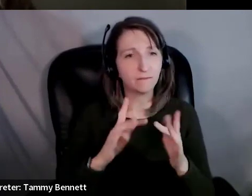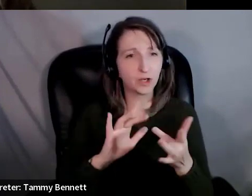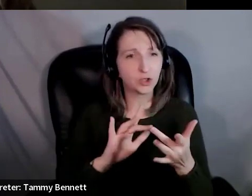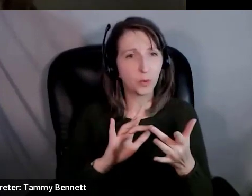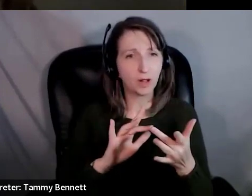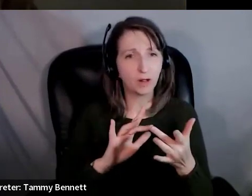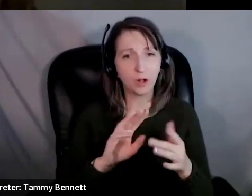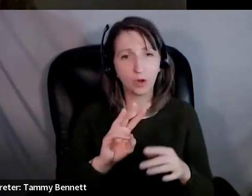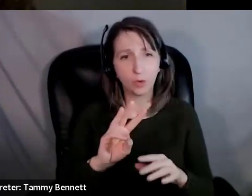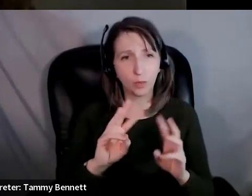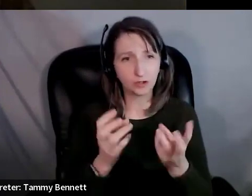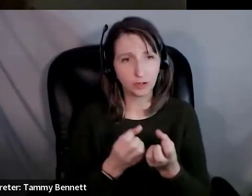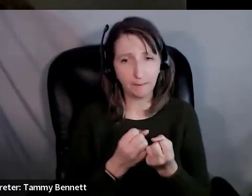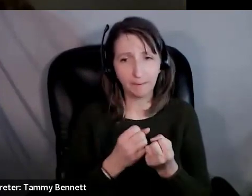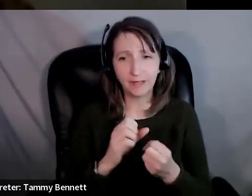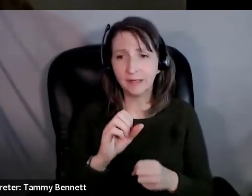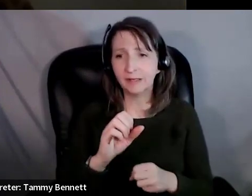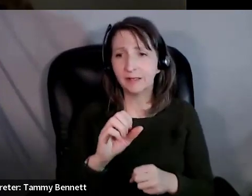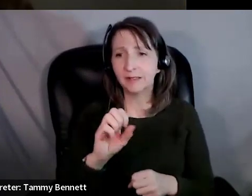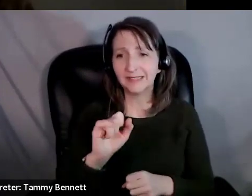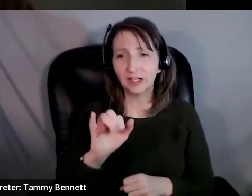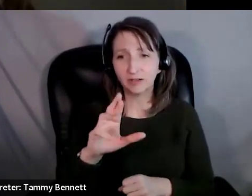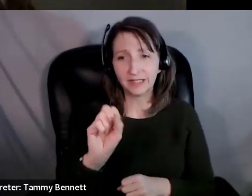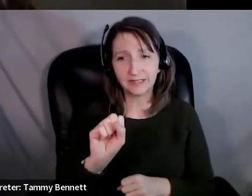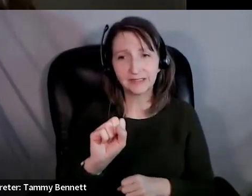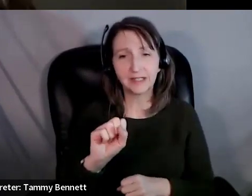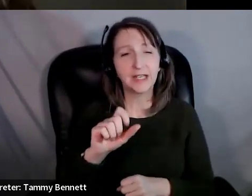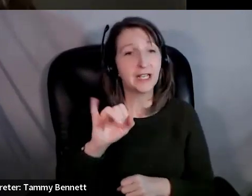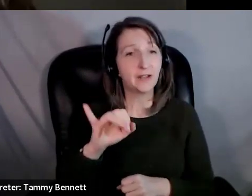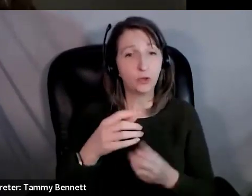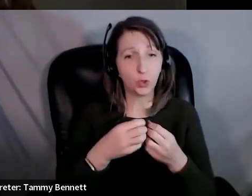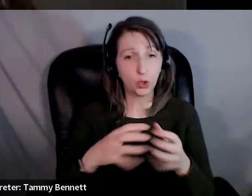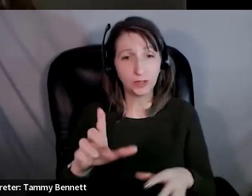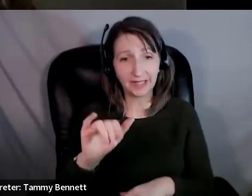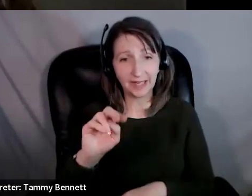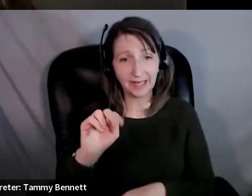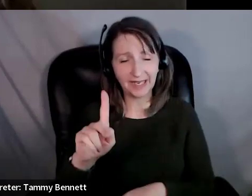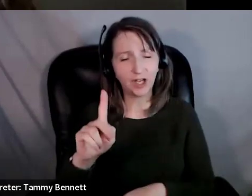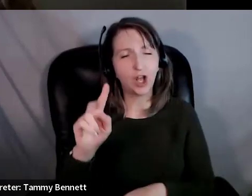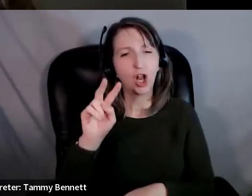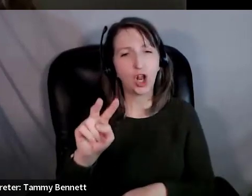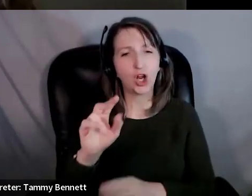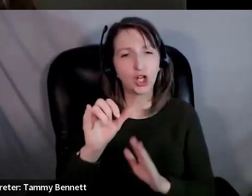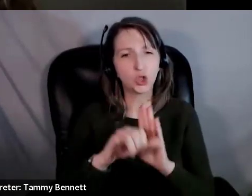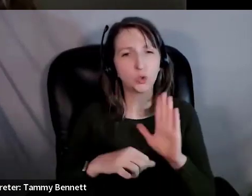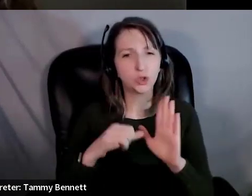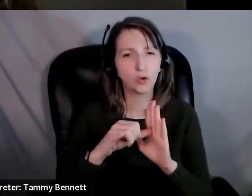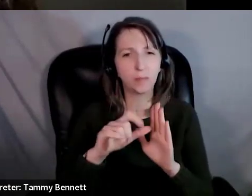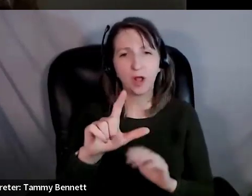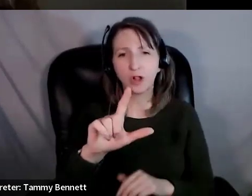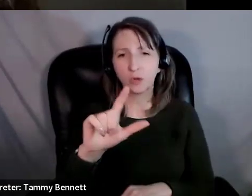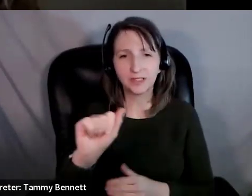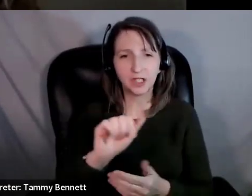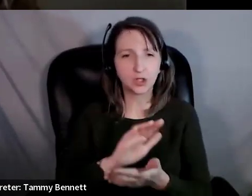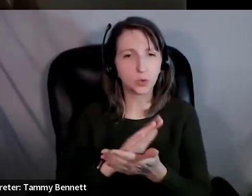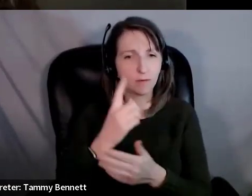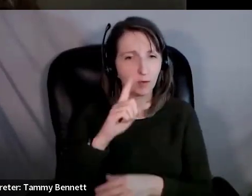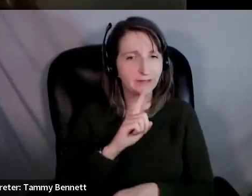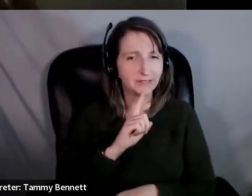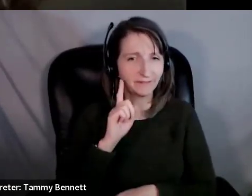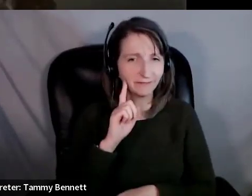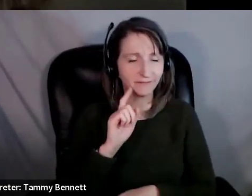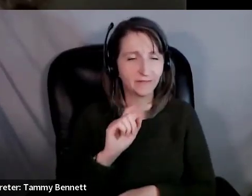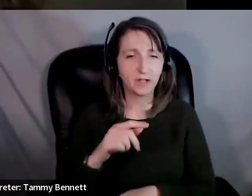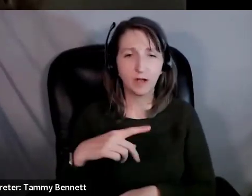in the chat. Um, and if you lose the link later, you just have to go on our YouTube page, look for the Louisiana school for the deaf, go to our